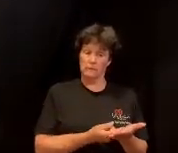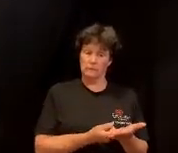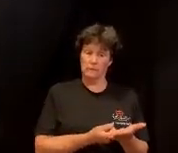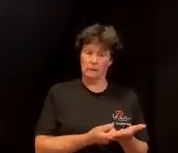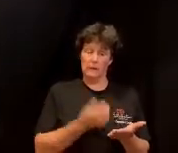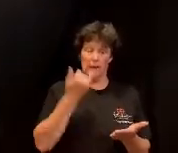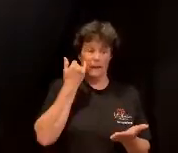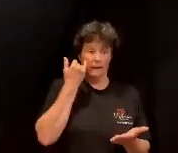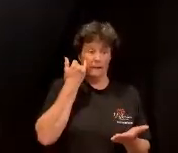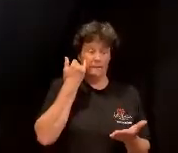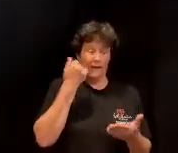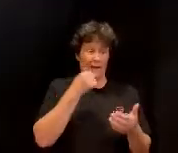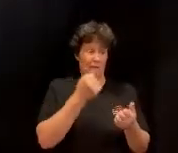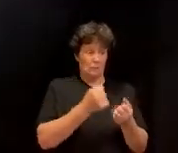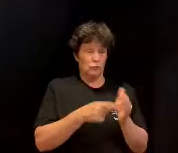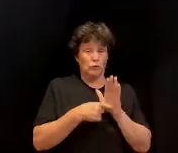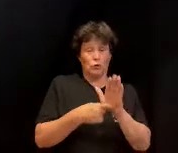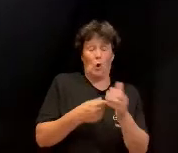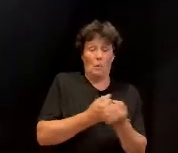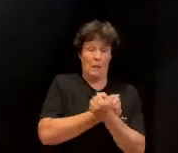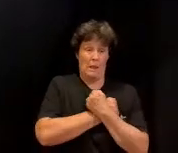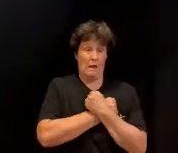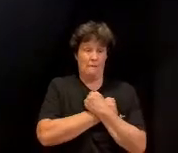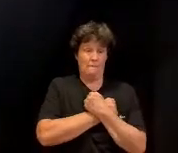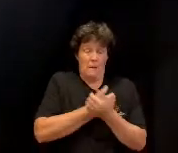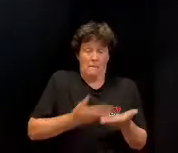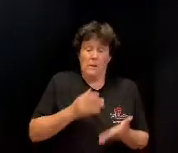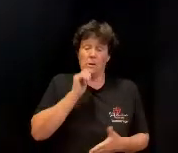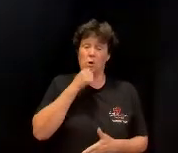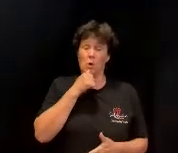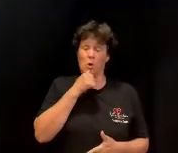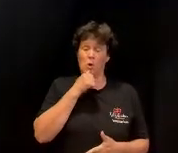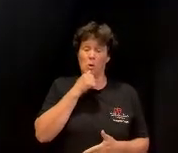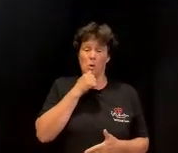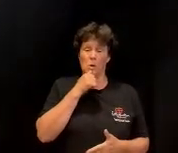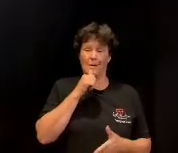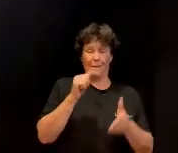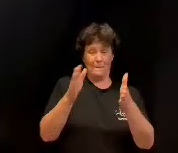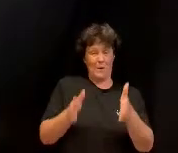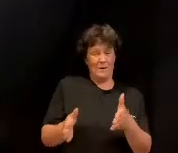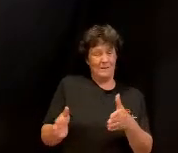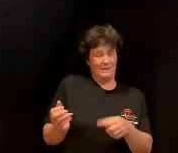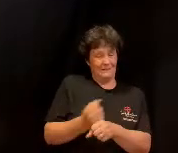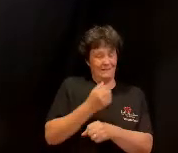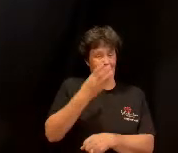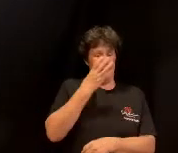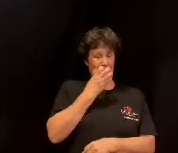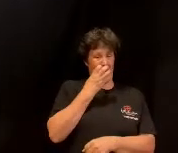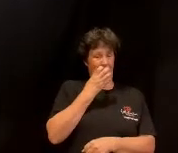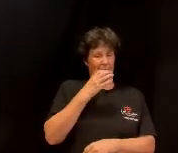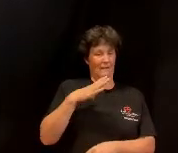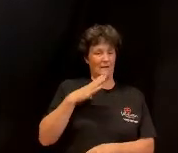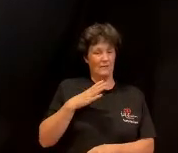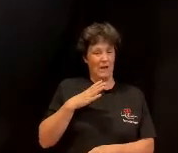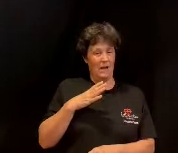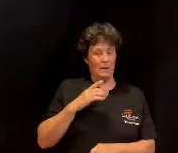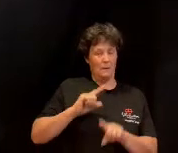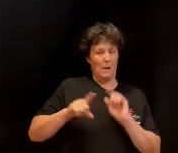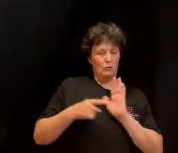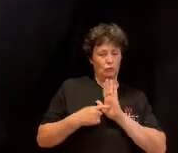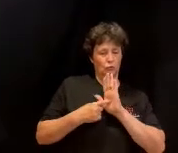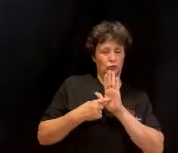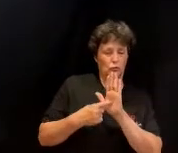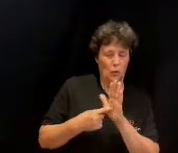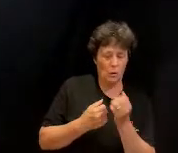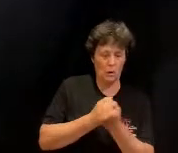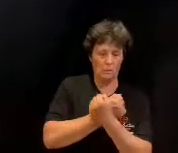if it hurts, right? They may get mad, right? But that's okay. You've done it out of love.